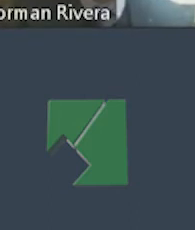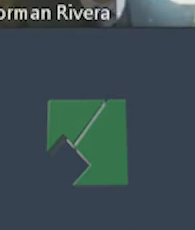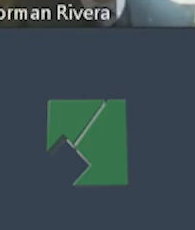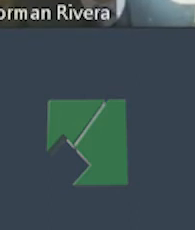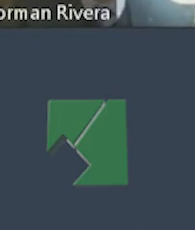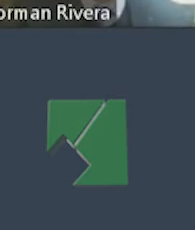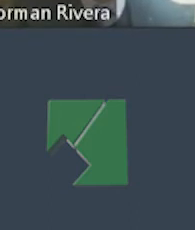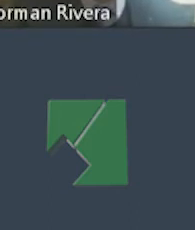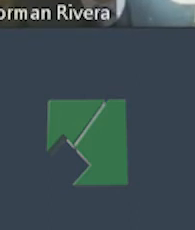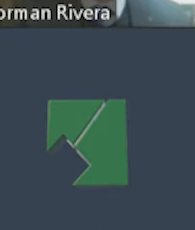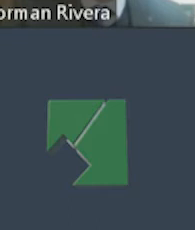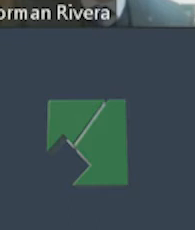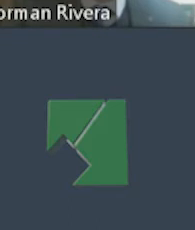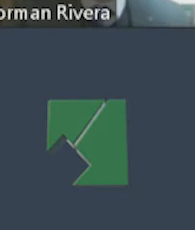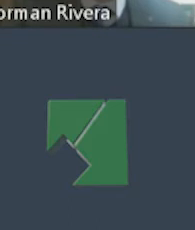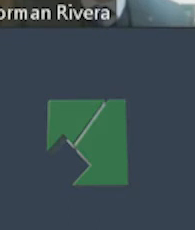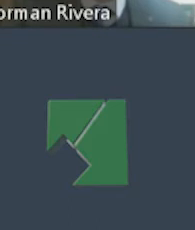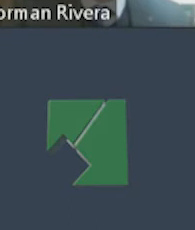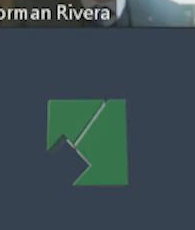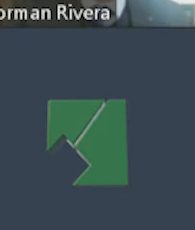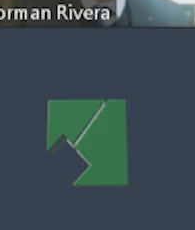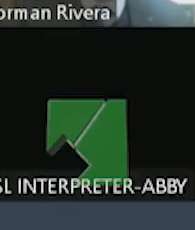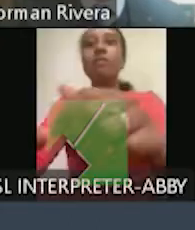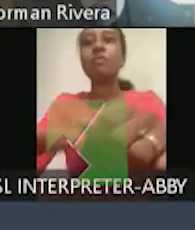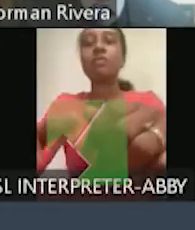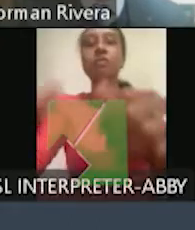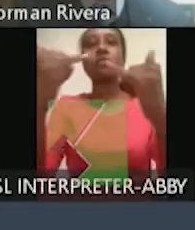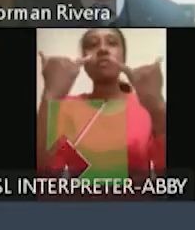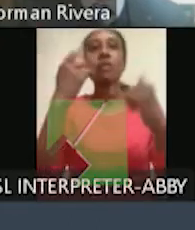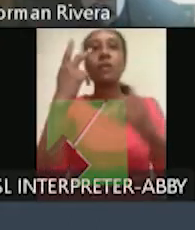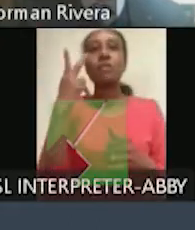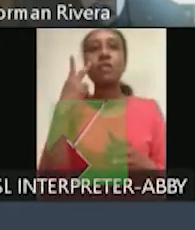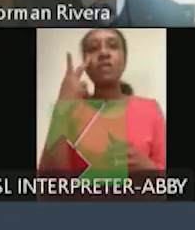4-14008 Skyline subdivision. Now, let's see.